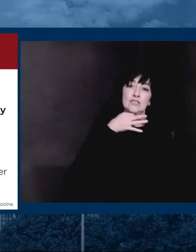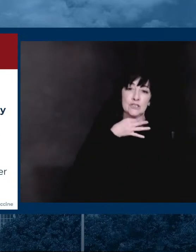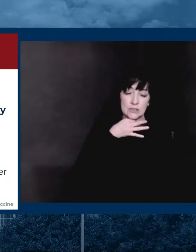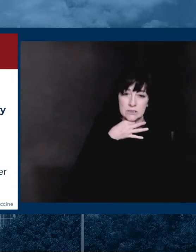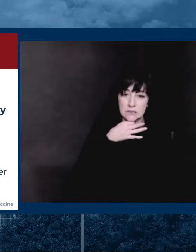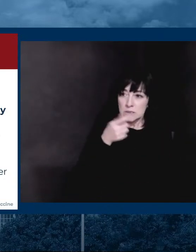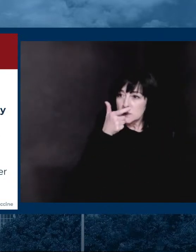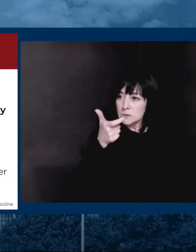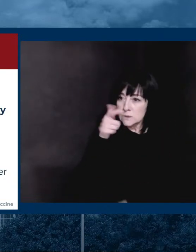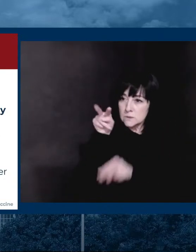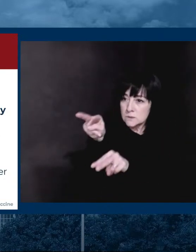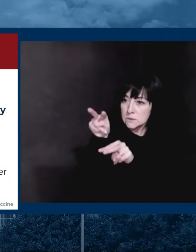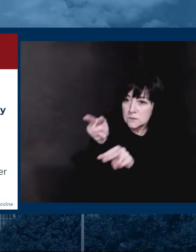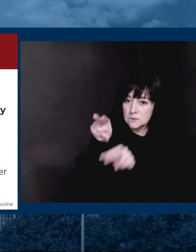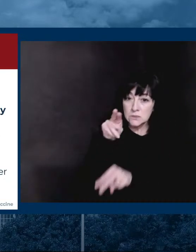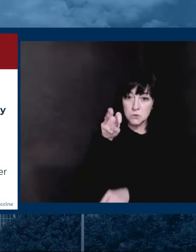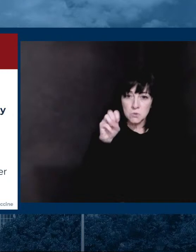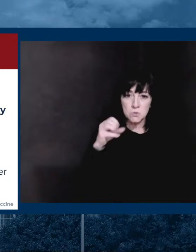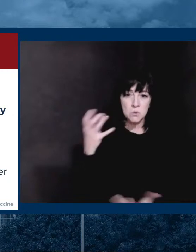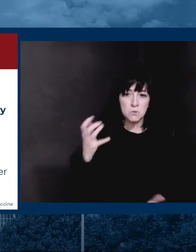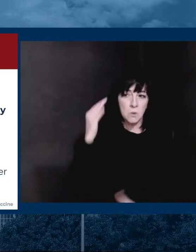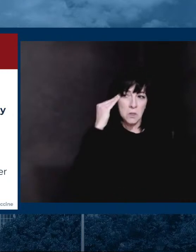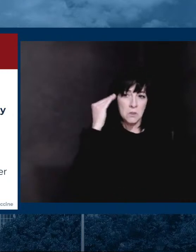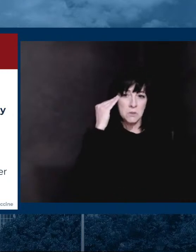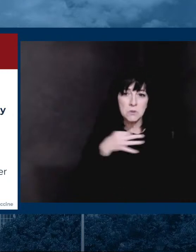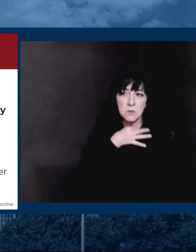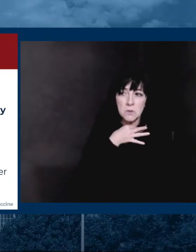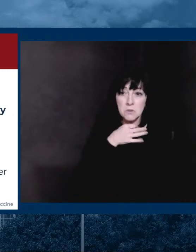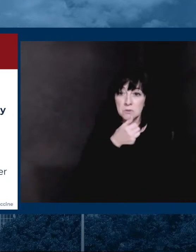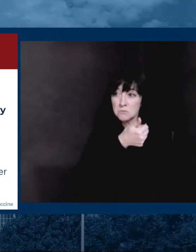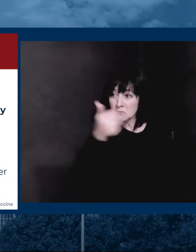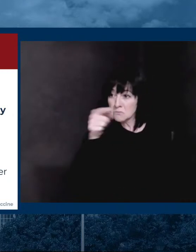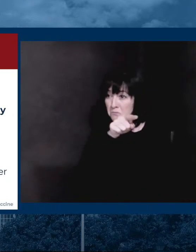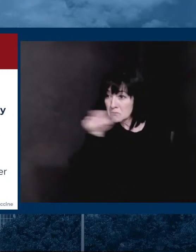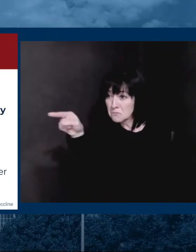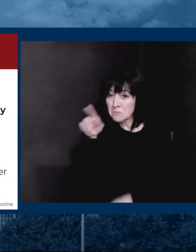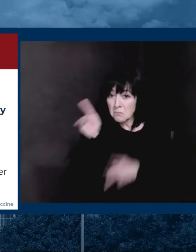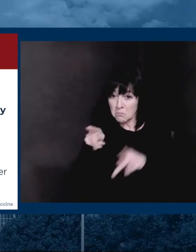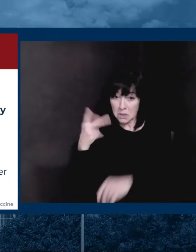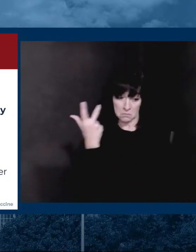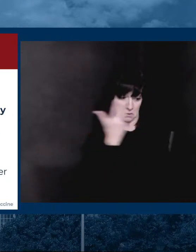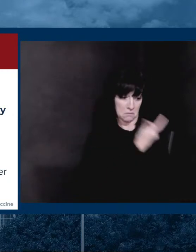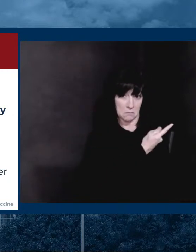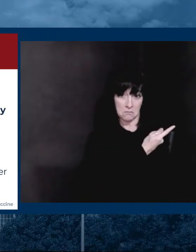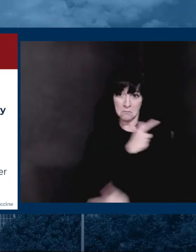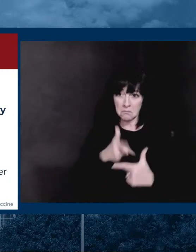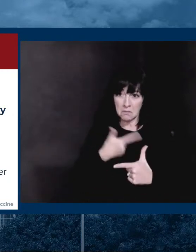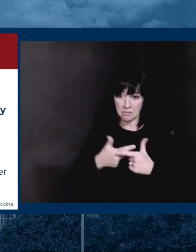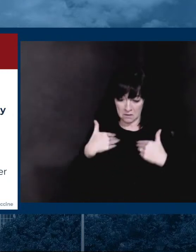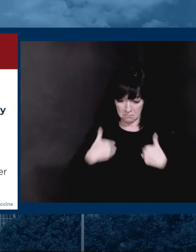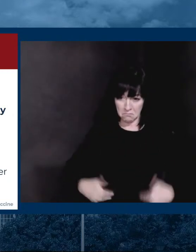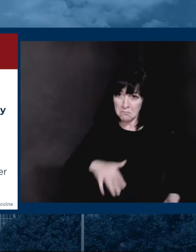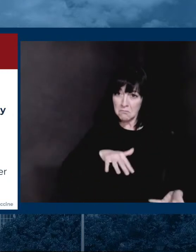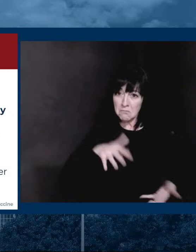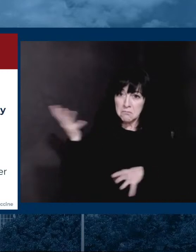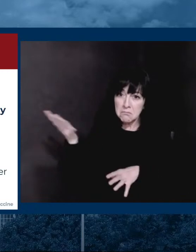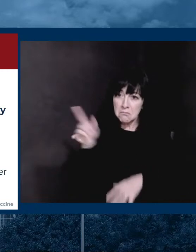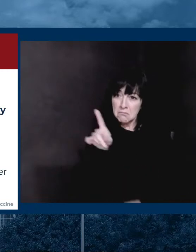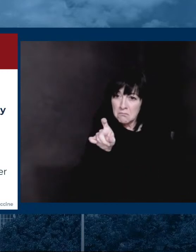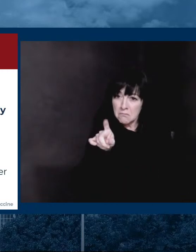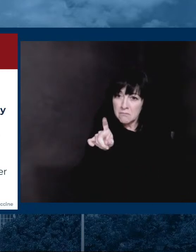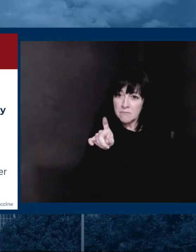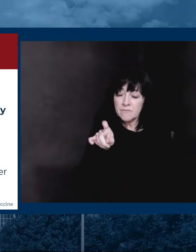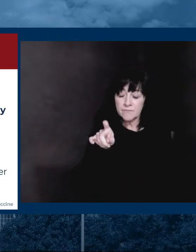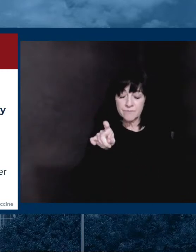news that there have been some individuals who've had serious allergic reactions. In the first week